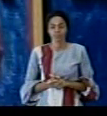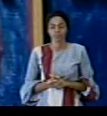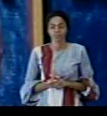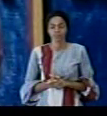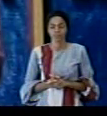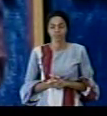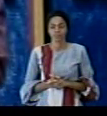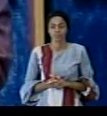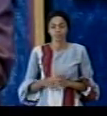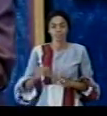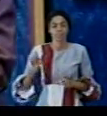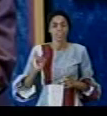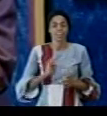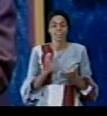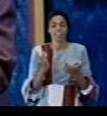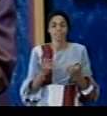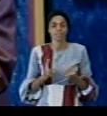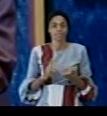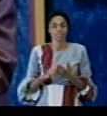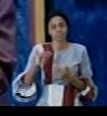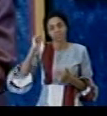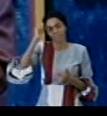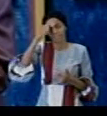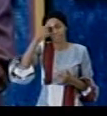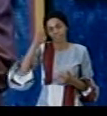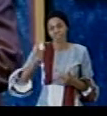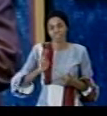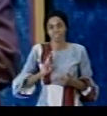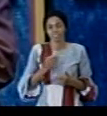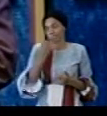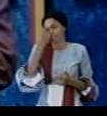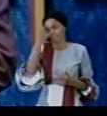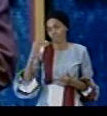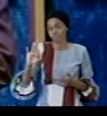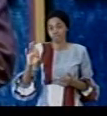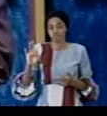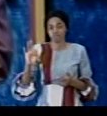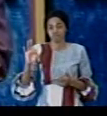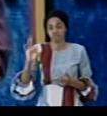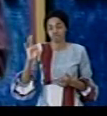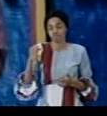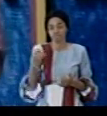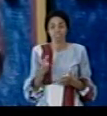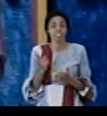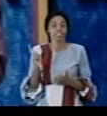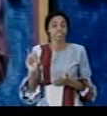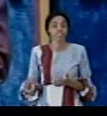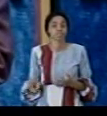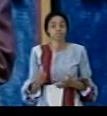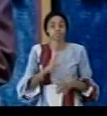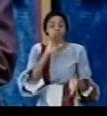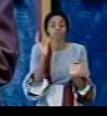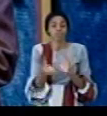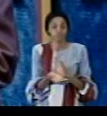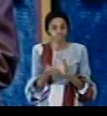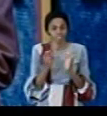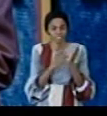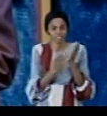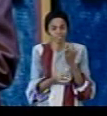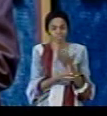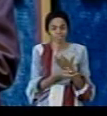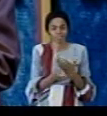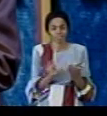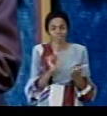remind us of the convert banquet coming up this Sunday,